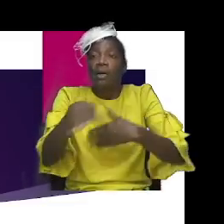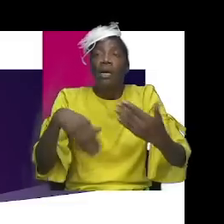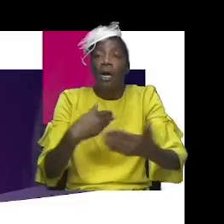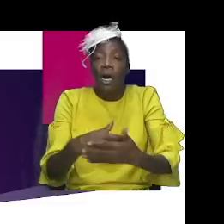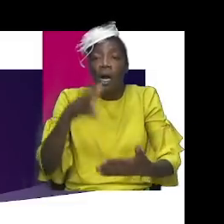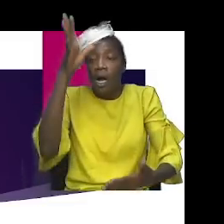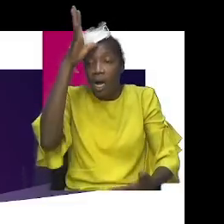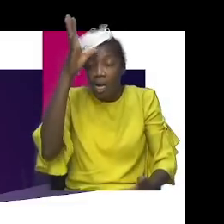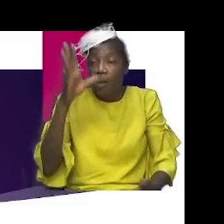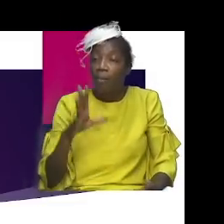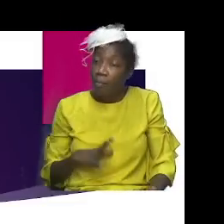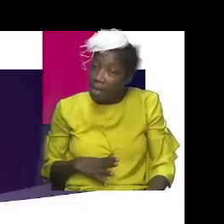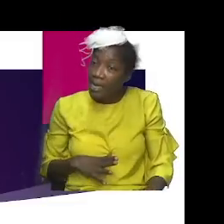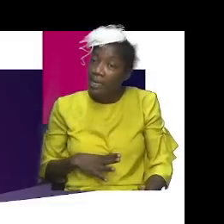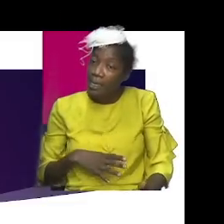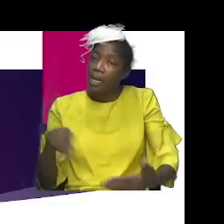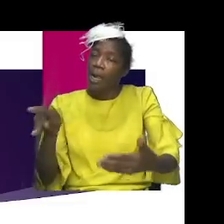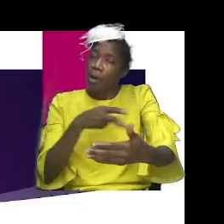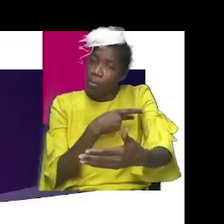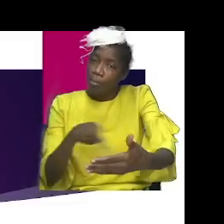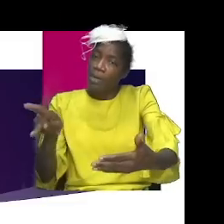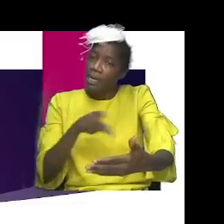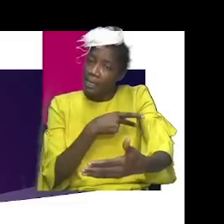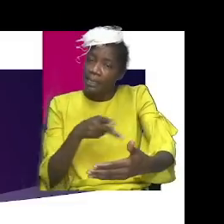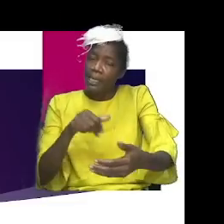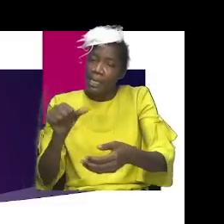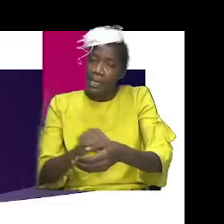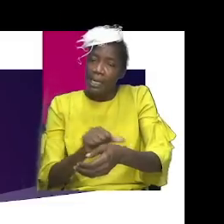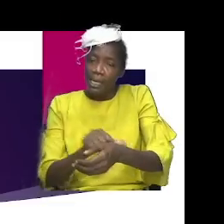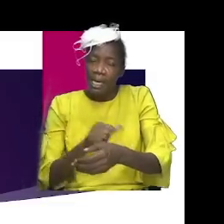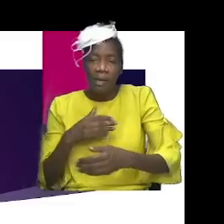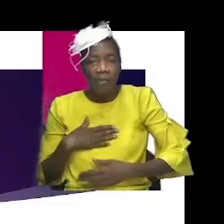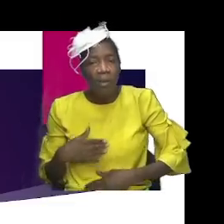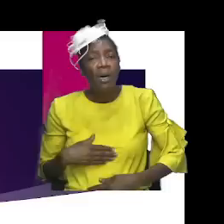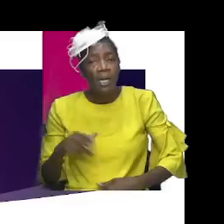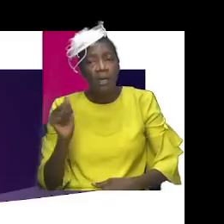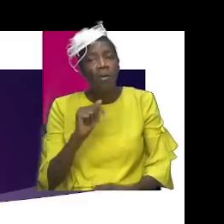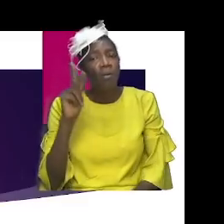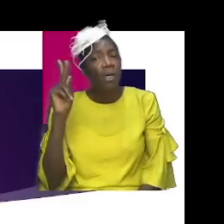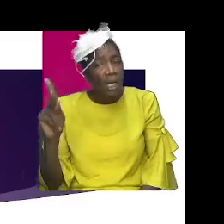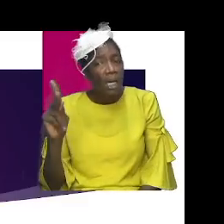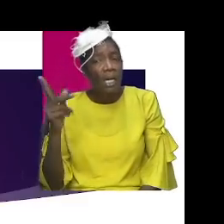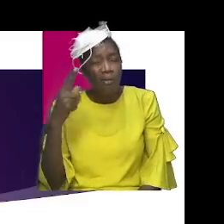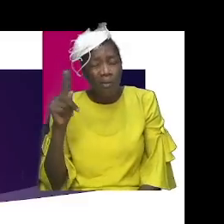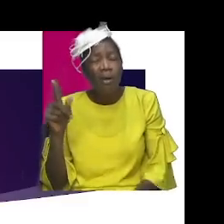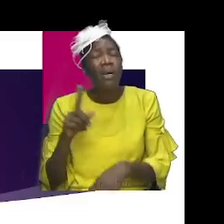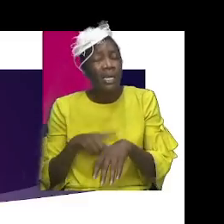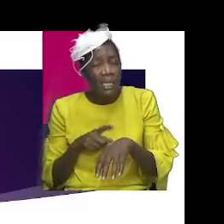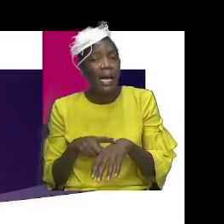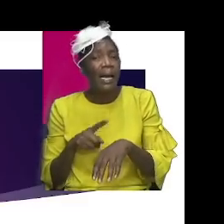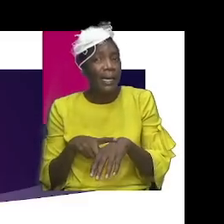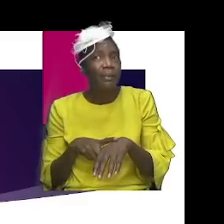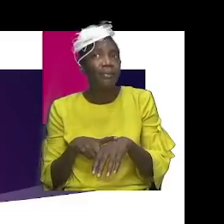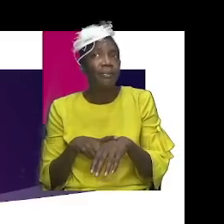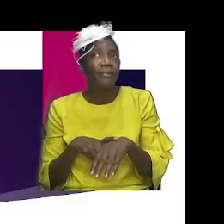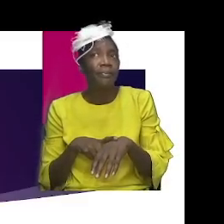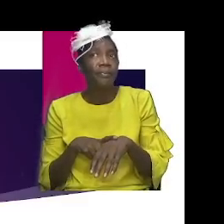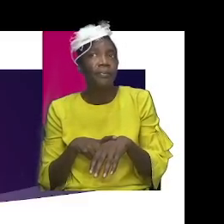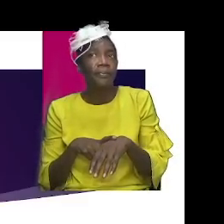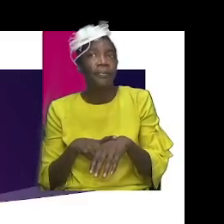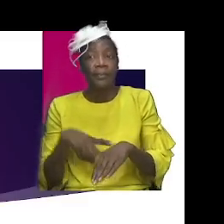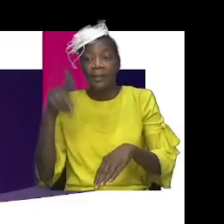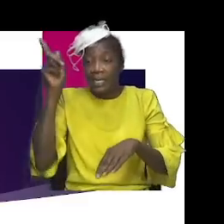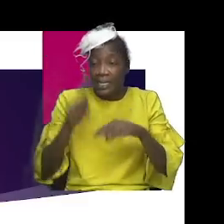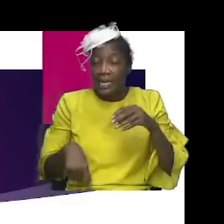homosexual party. And everybody was okay for a while, in the sense that they